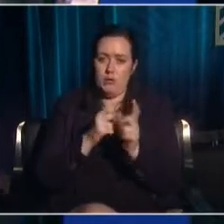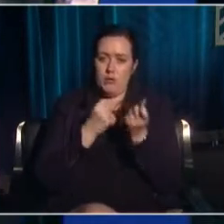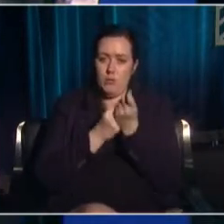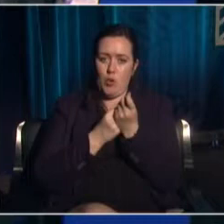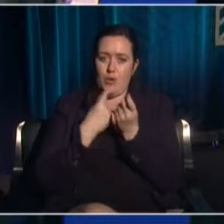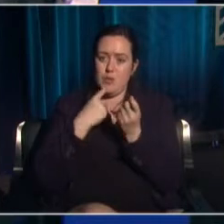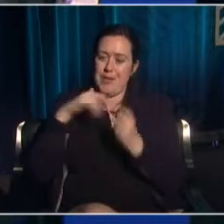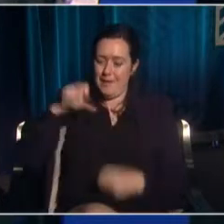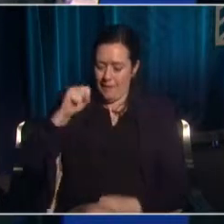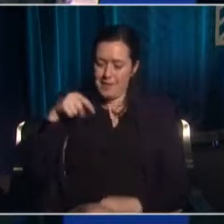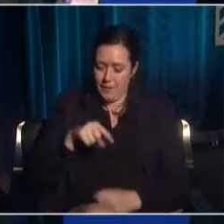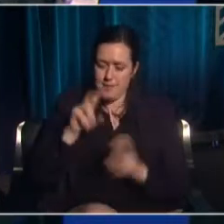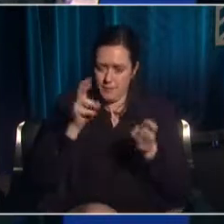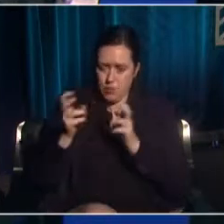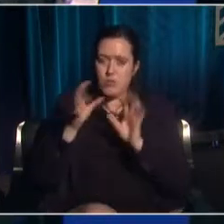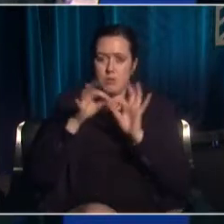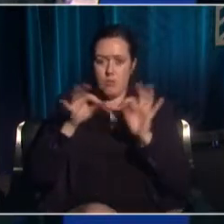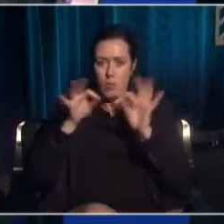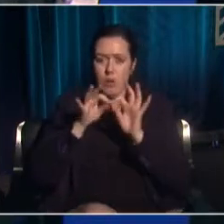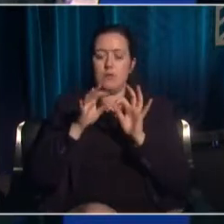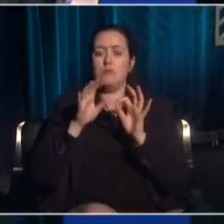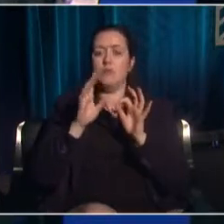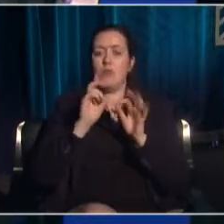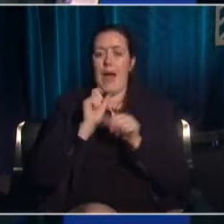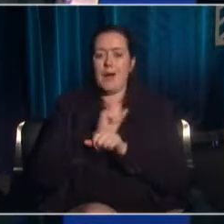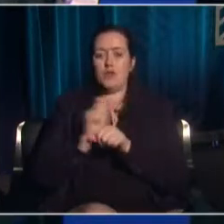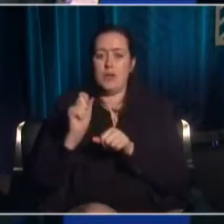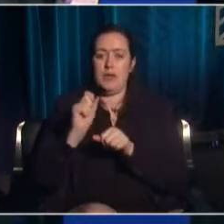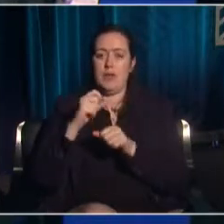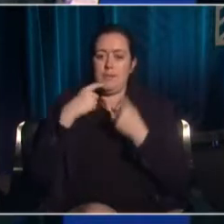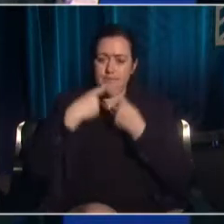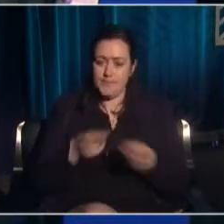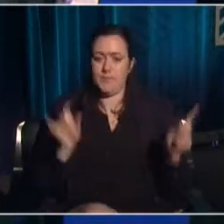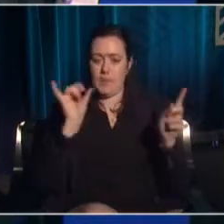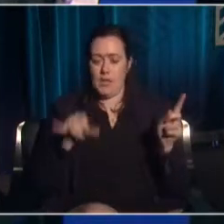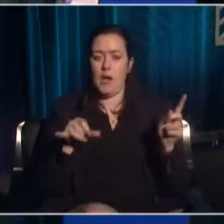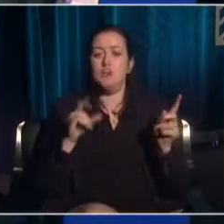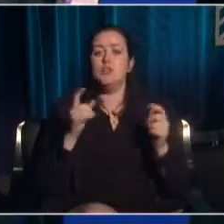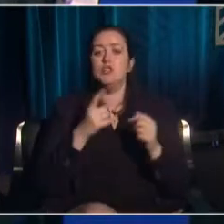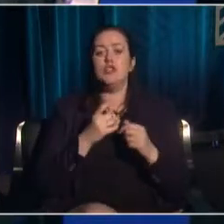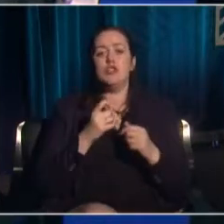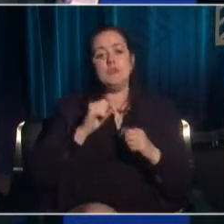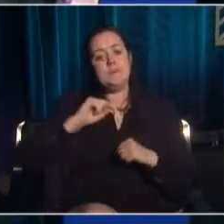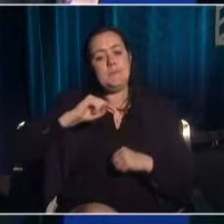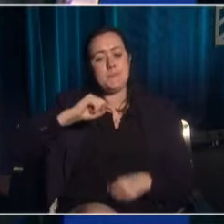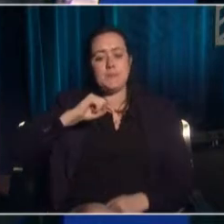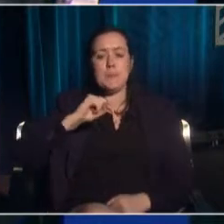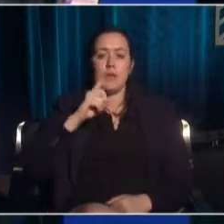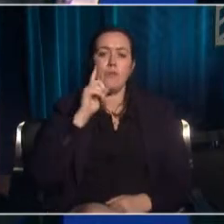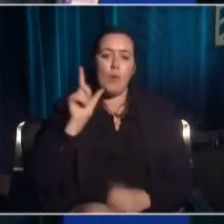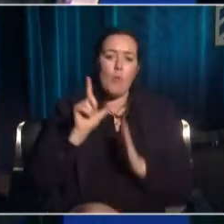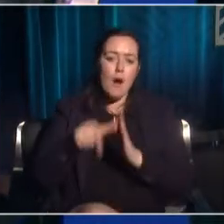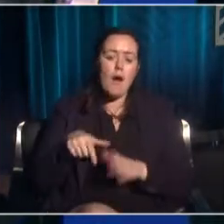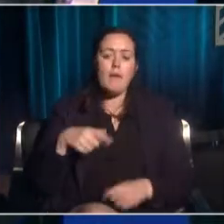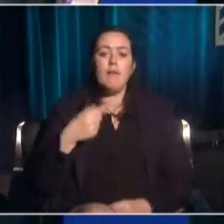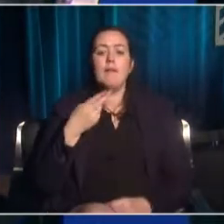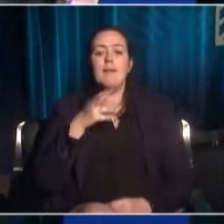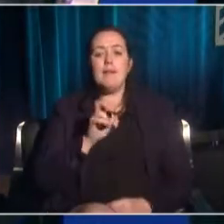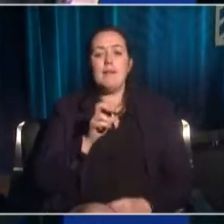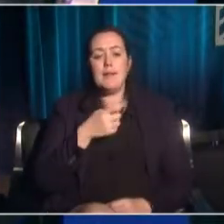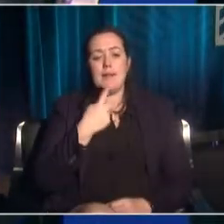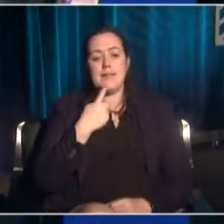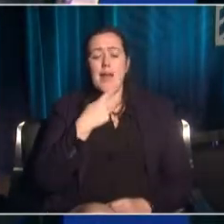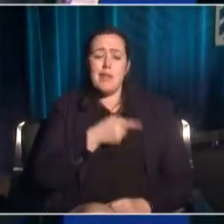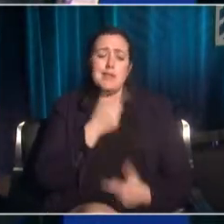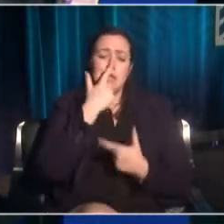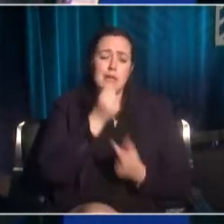these issues are important. They were stonewalling us for a while. We spoke to her major spokesperson, Stefan Seibert. He said, this is all very interesting, but